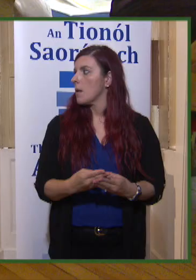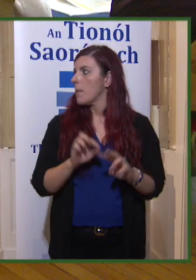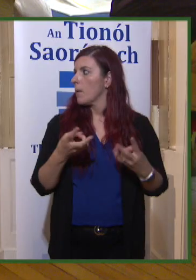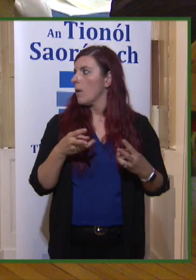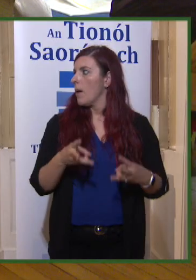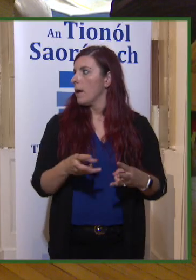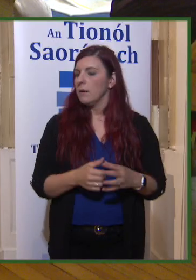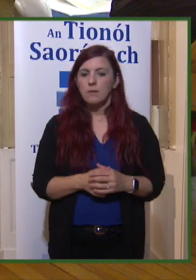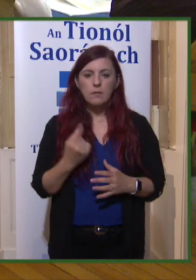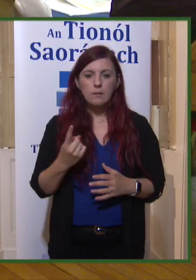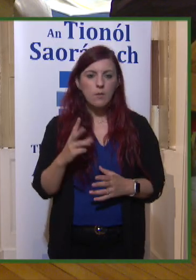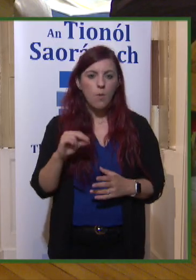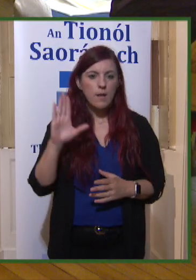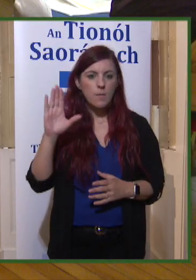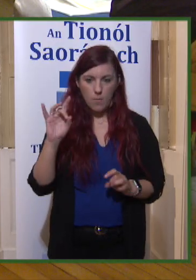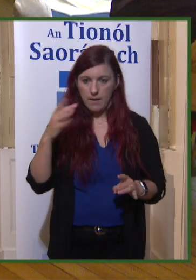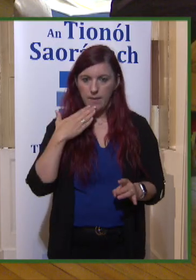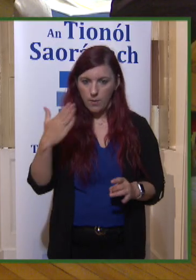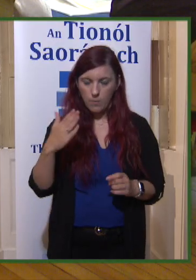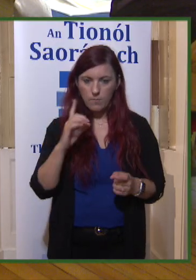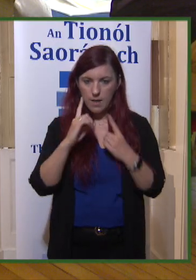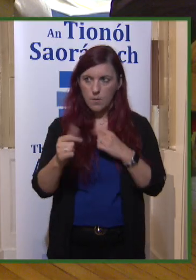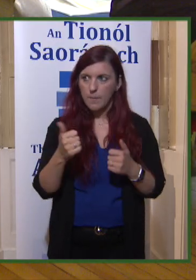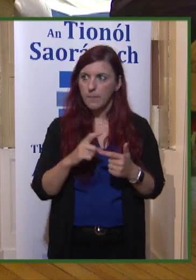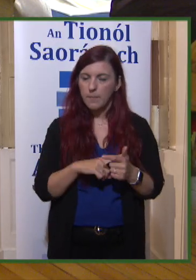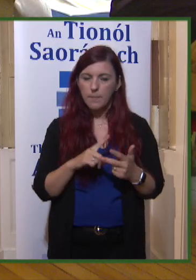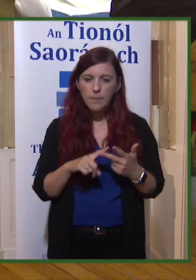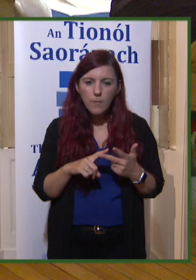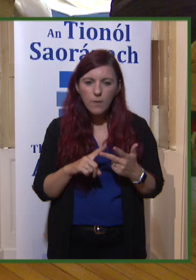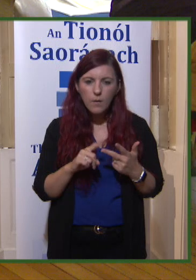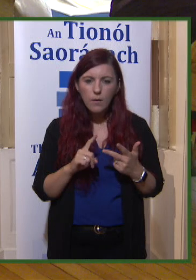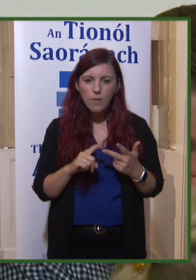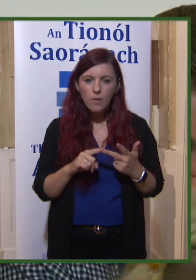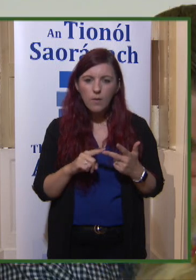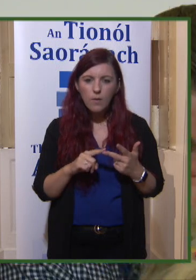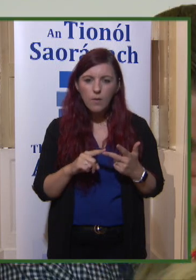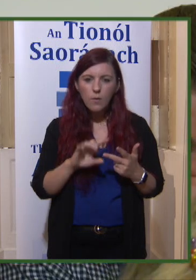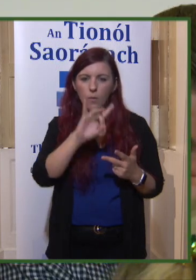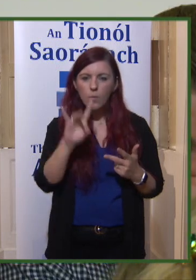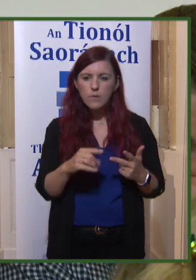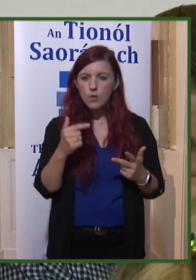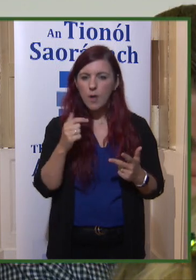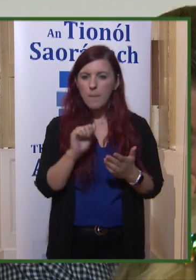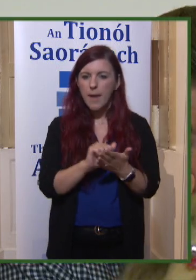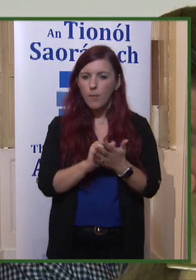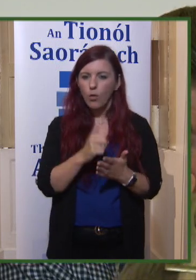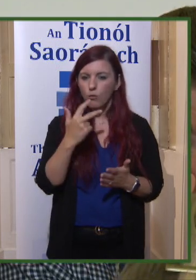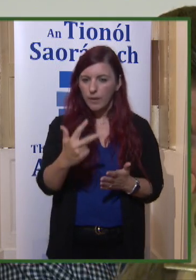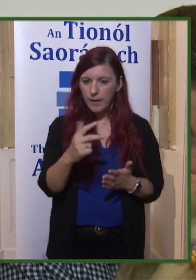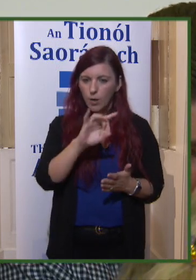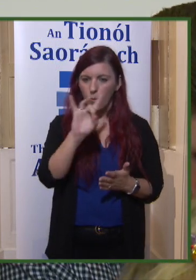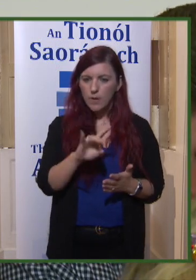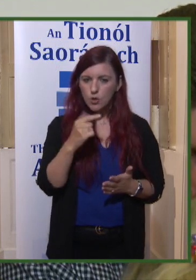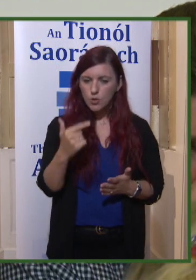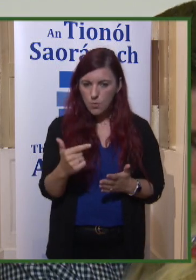way. Okay, so thank you, Sheila. That's carried. Next one, please. Ballot paper 3, question 2. Ballot paper 3, question